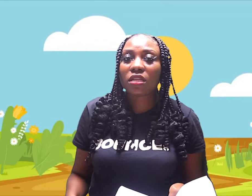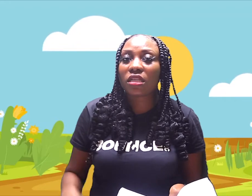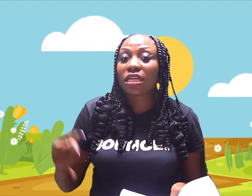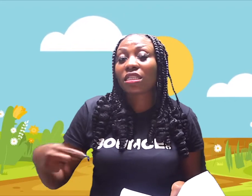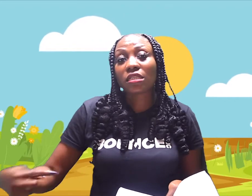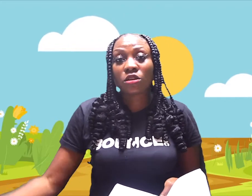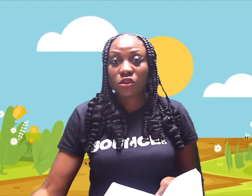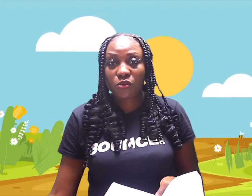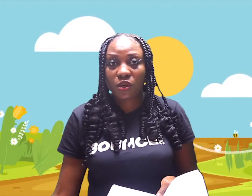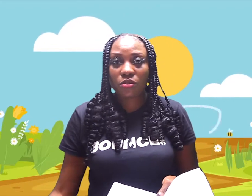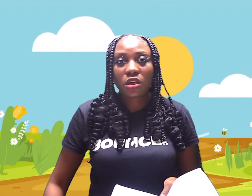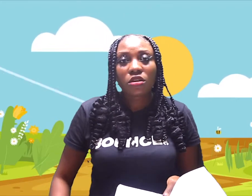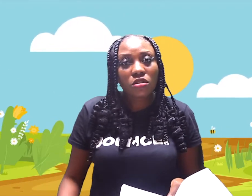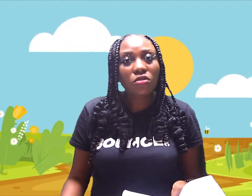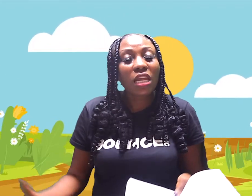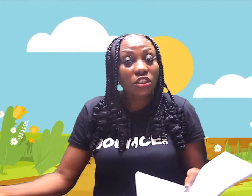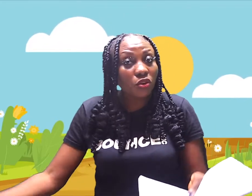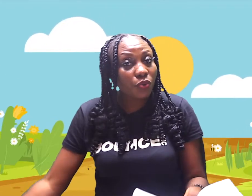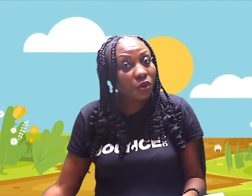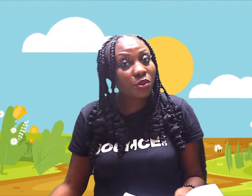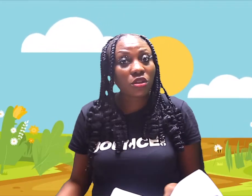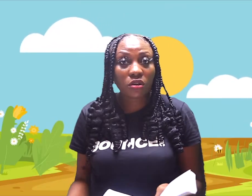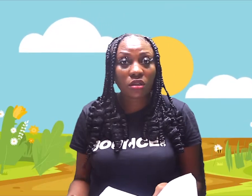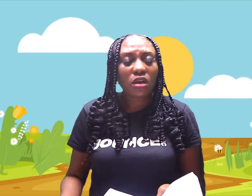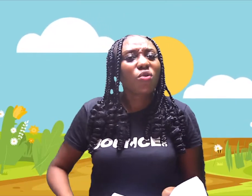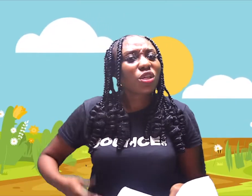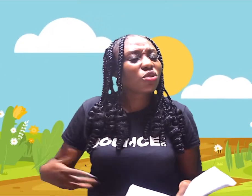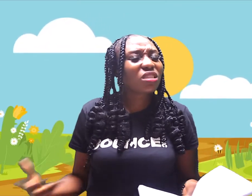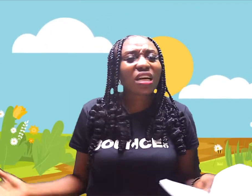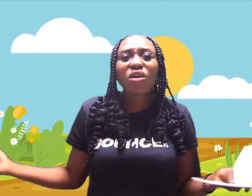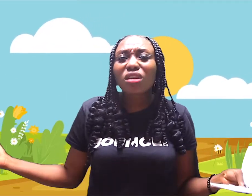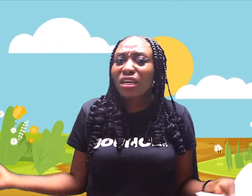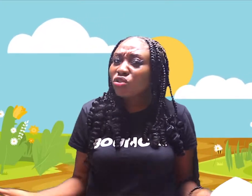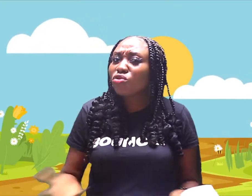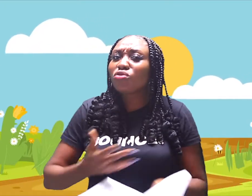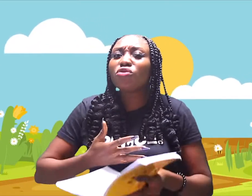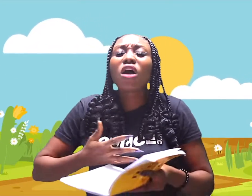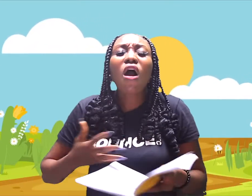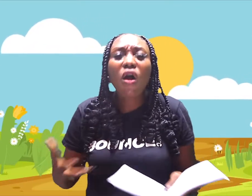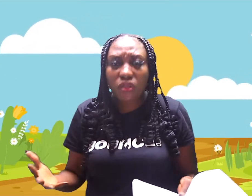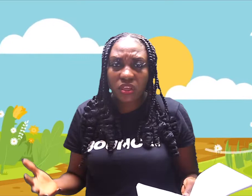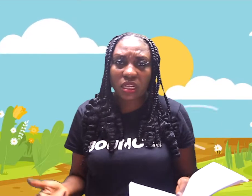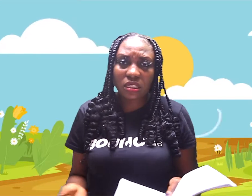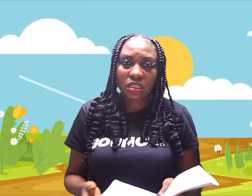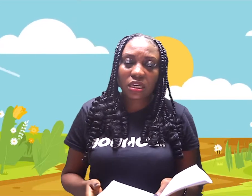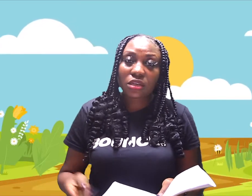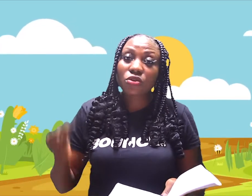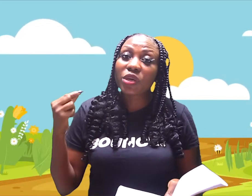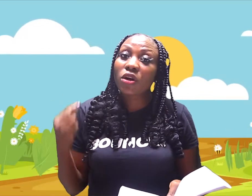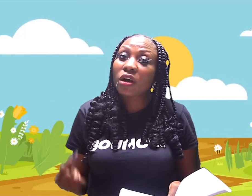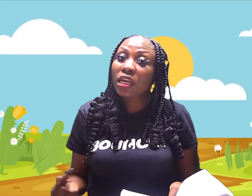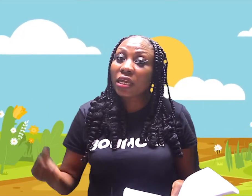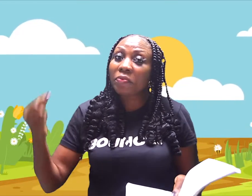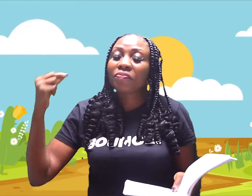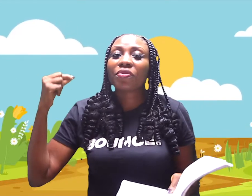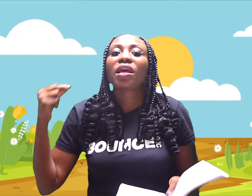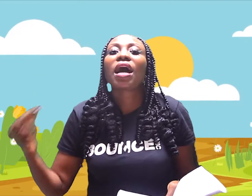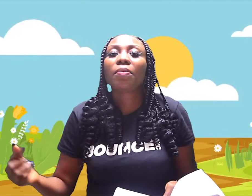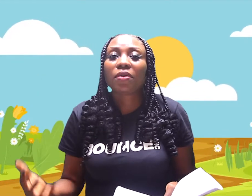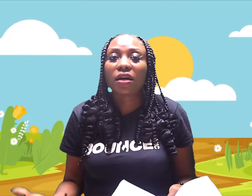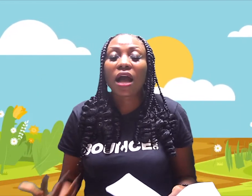himself immediately that this is not your will. So let your will be done, which shows that God can do all things. So we call